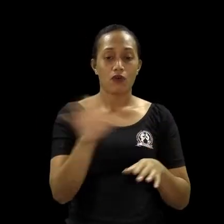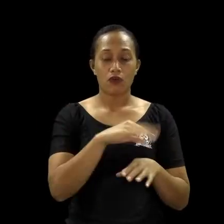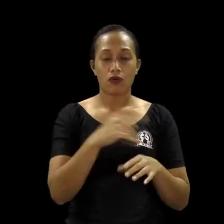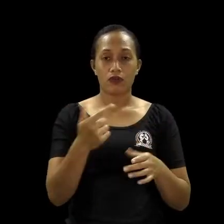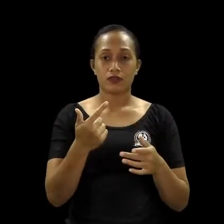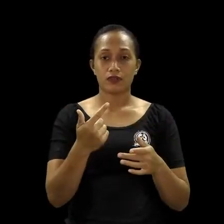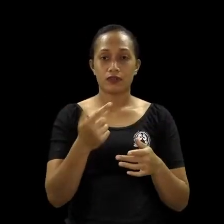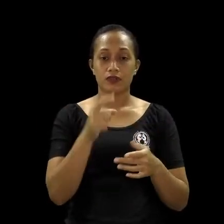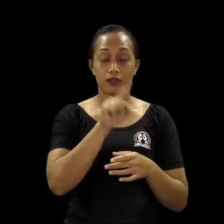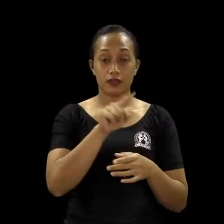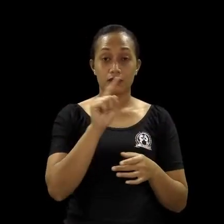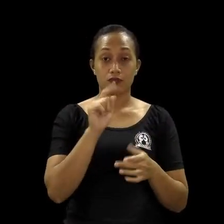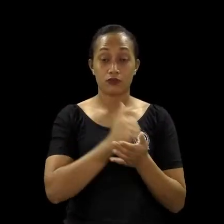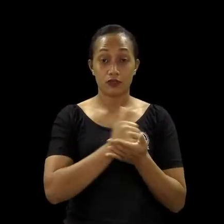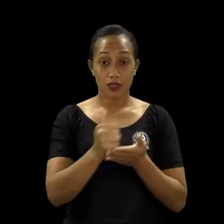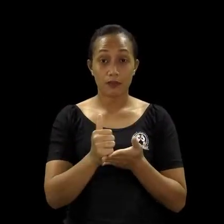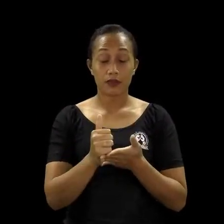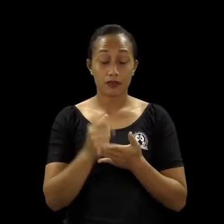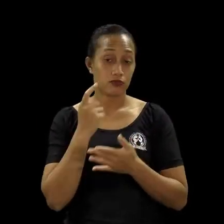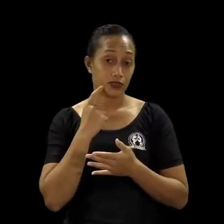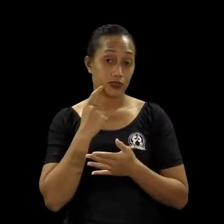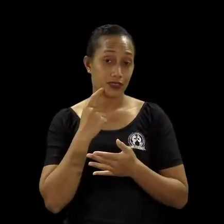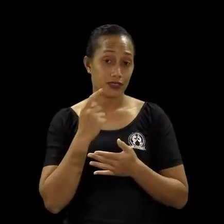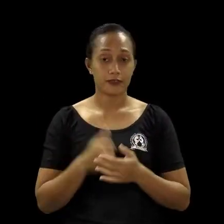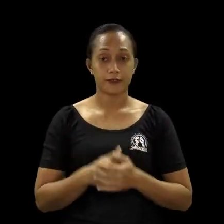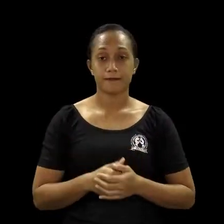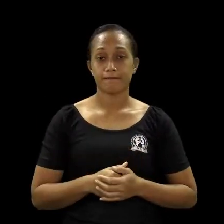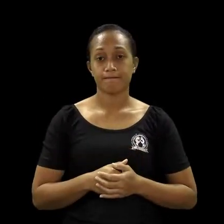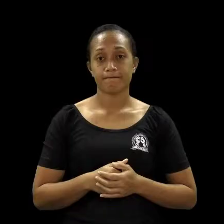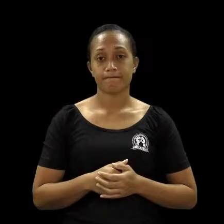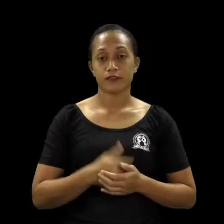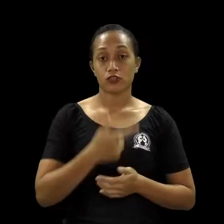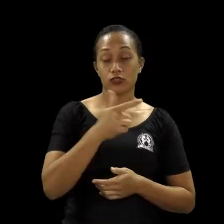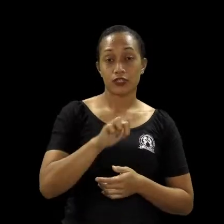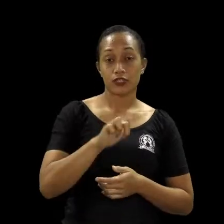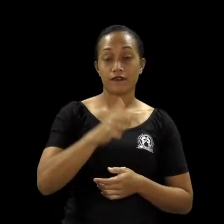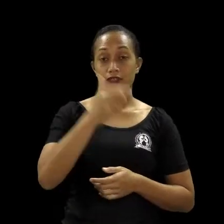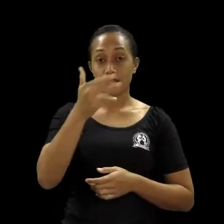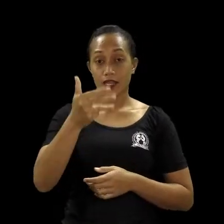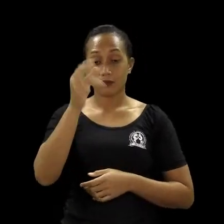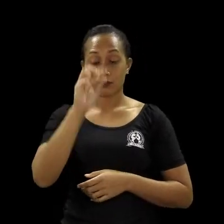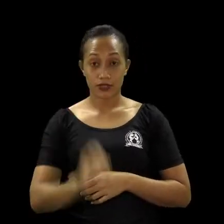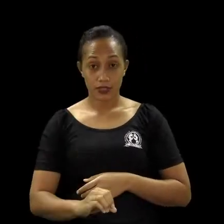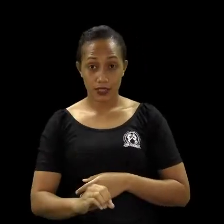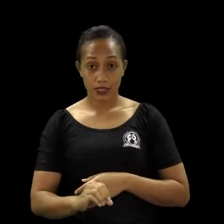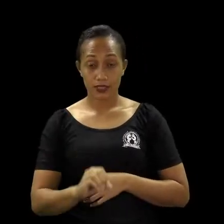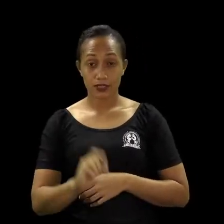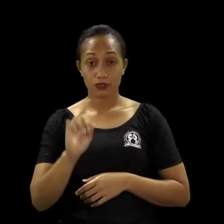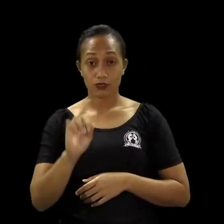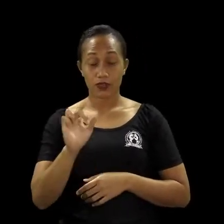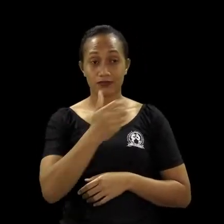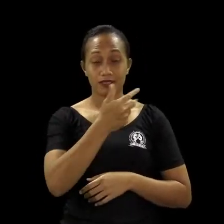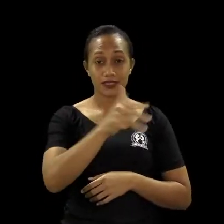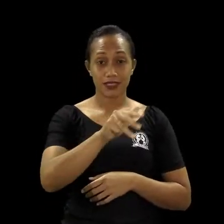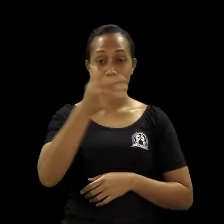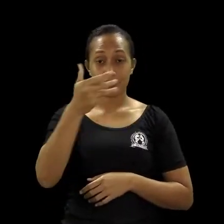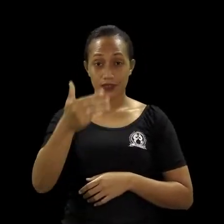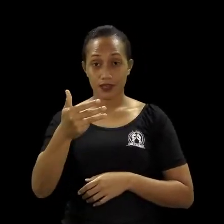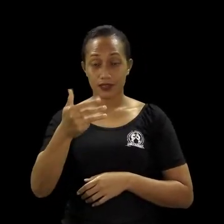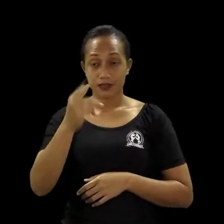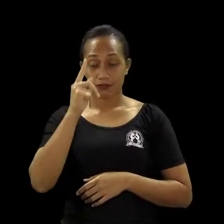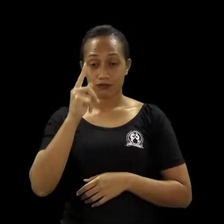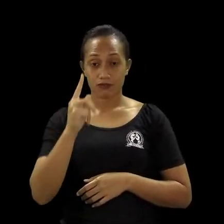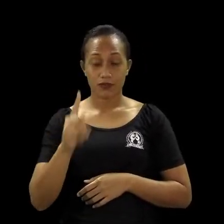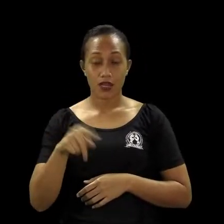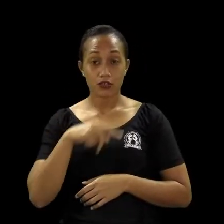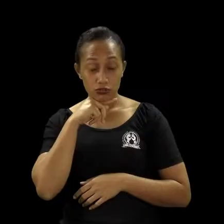these into a decimal format pretty easily. So let's go that way. So 79%, that literally means 79 per